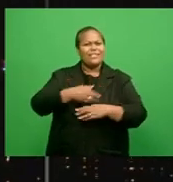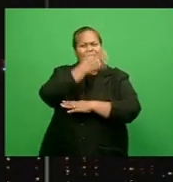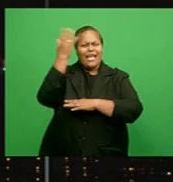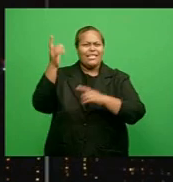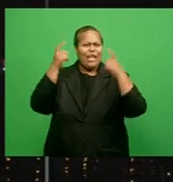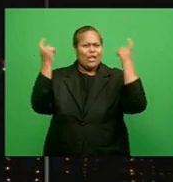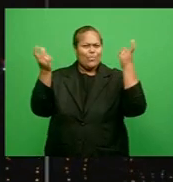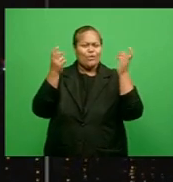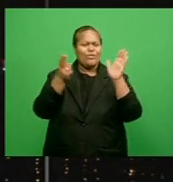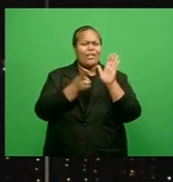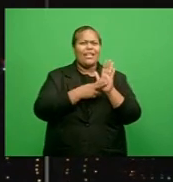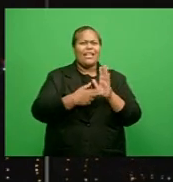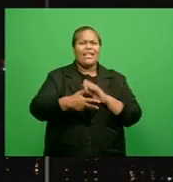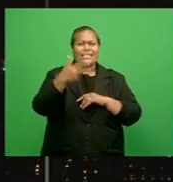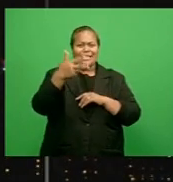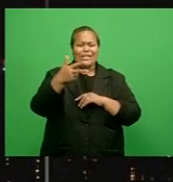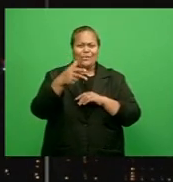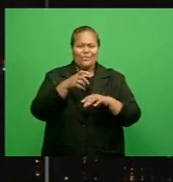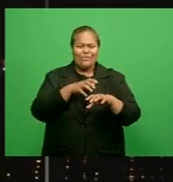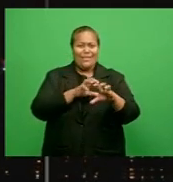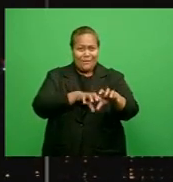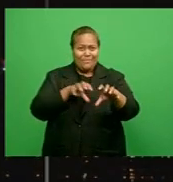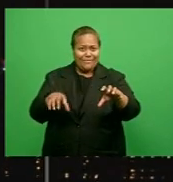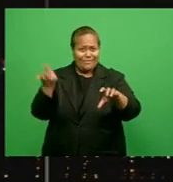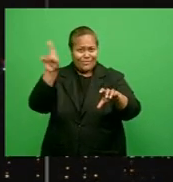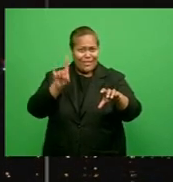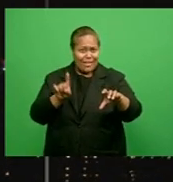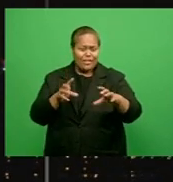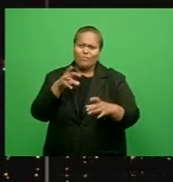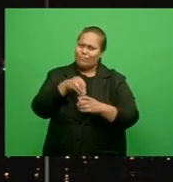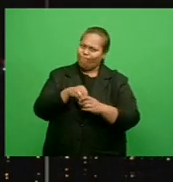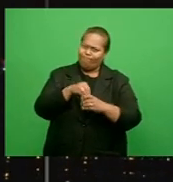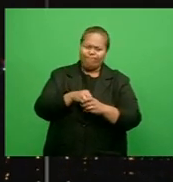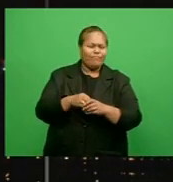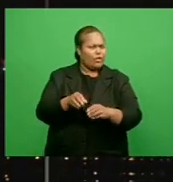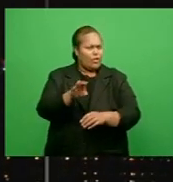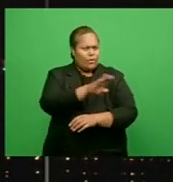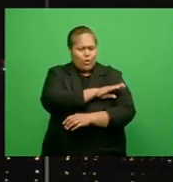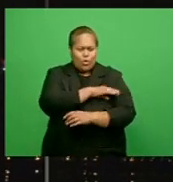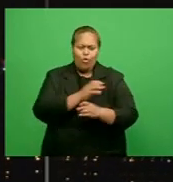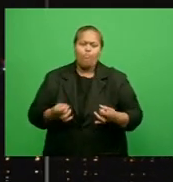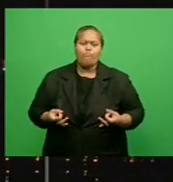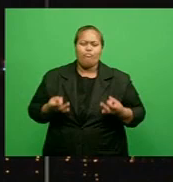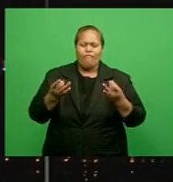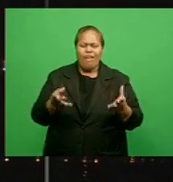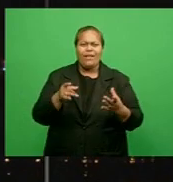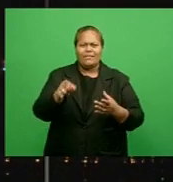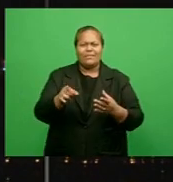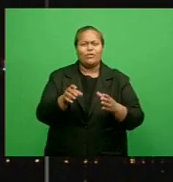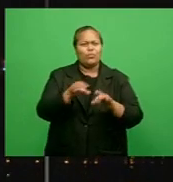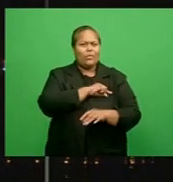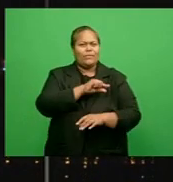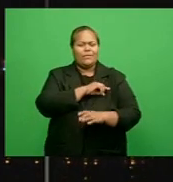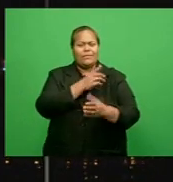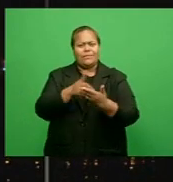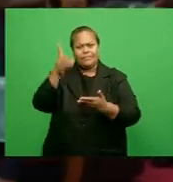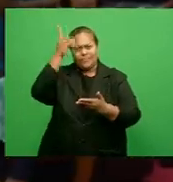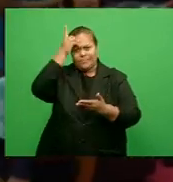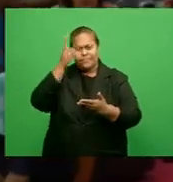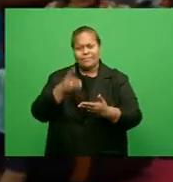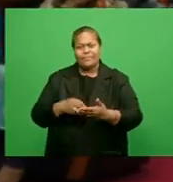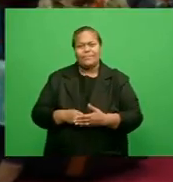Nasinu campus today. Bainimarama says this is part of the approach in providing quality education. Jasaina Nunga